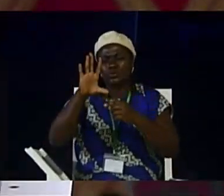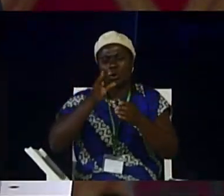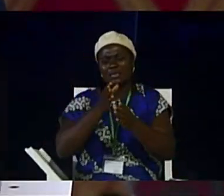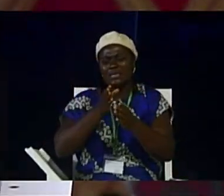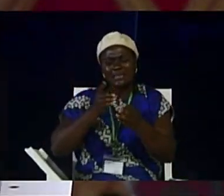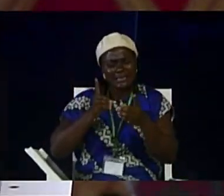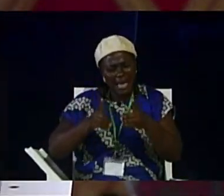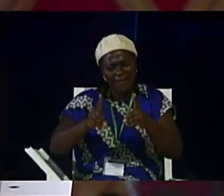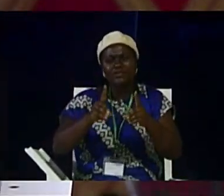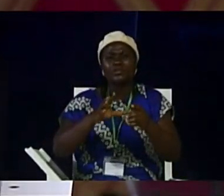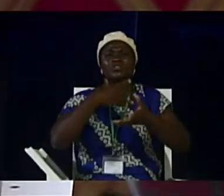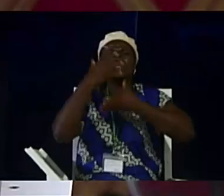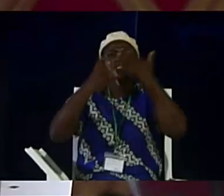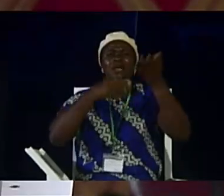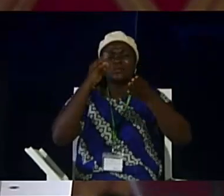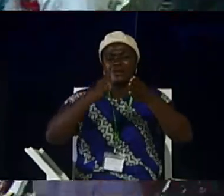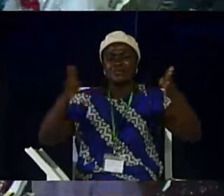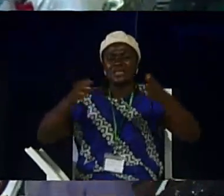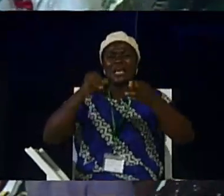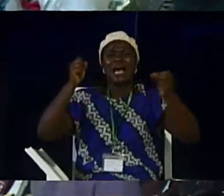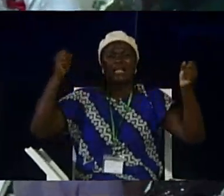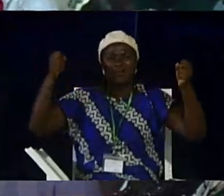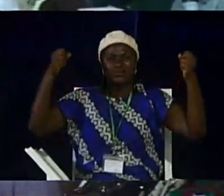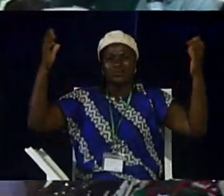Shout a bigger hallelujah.